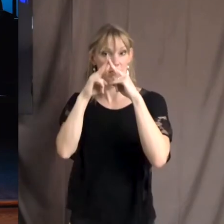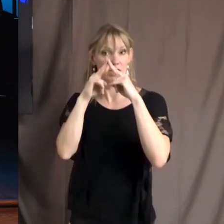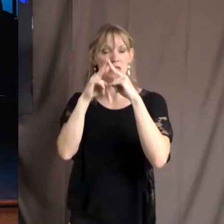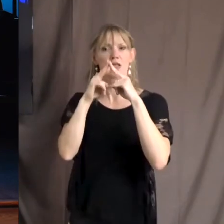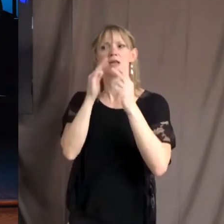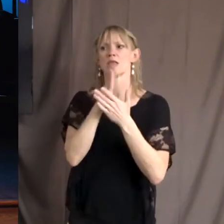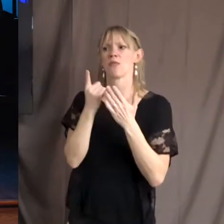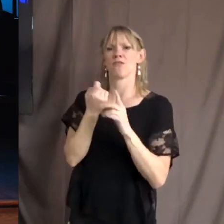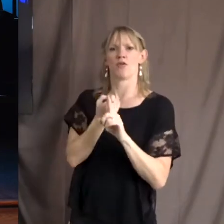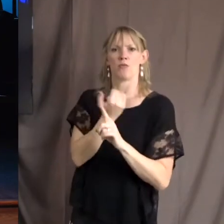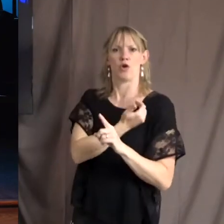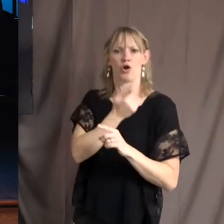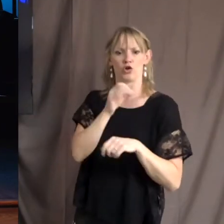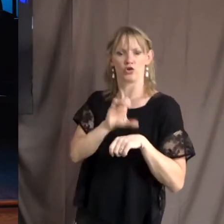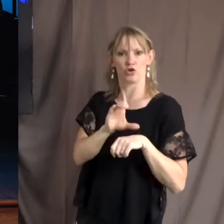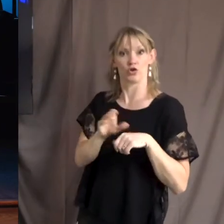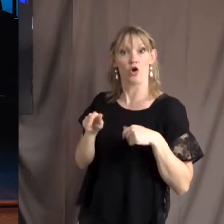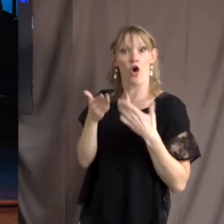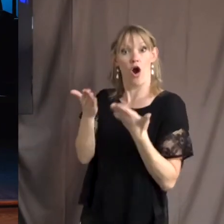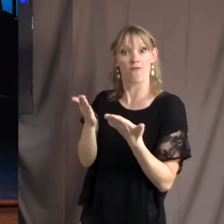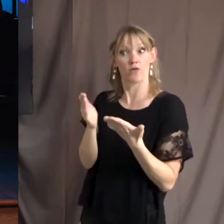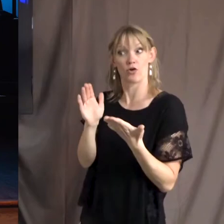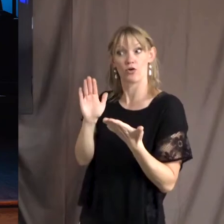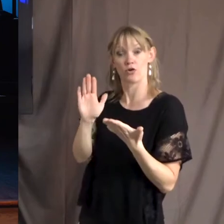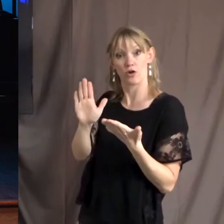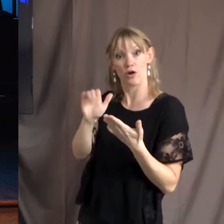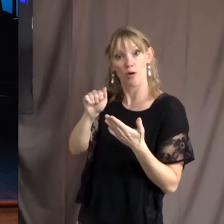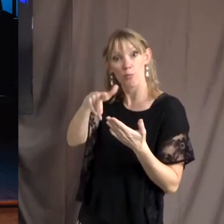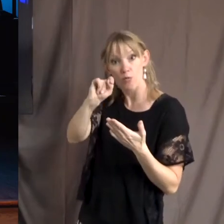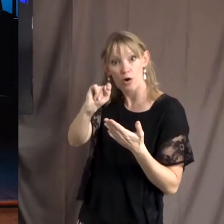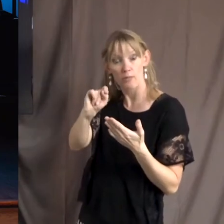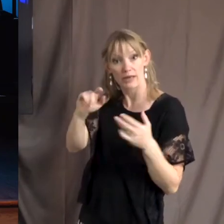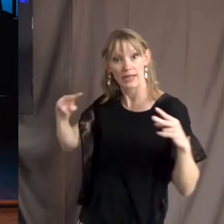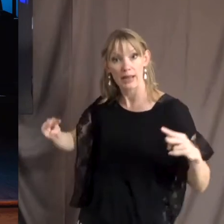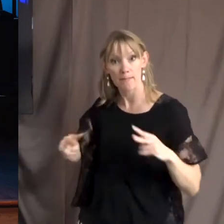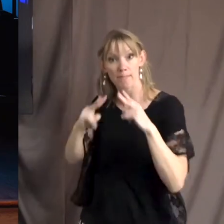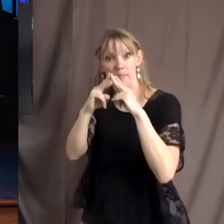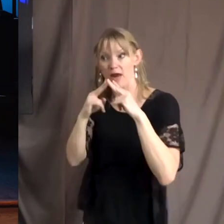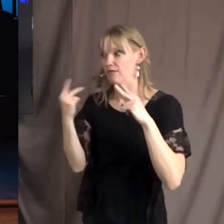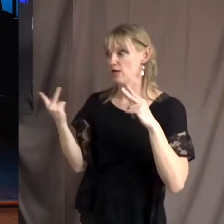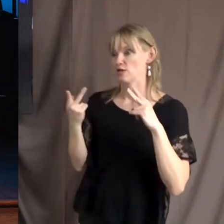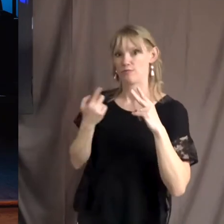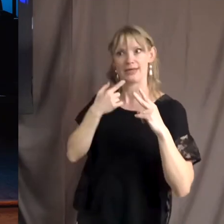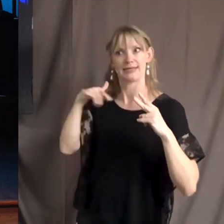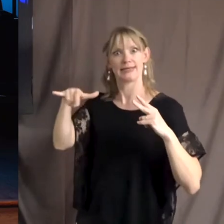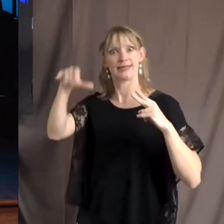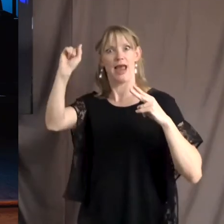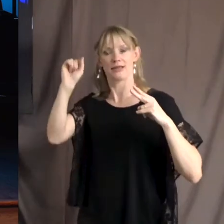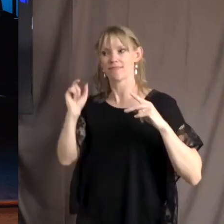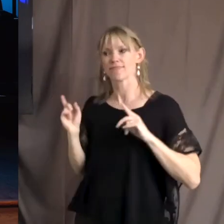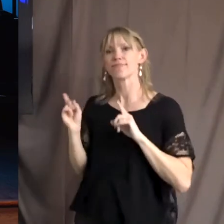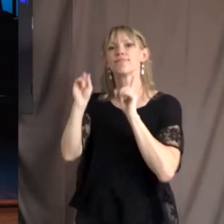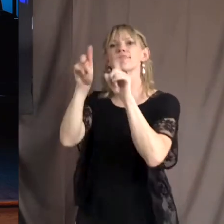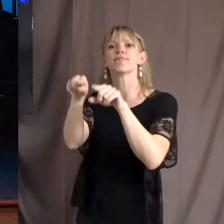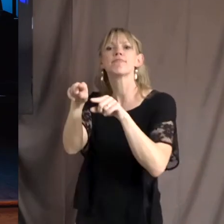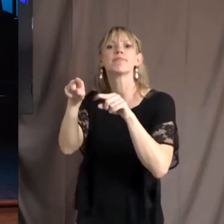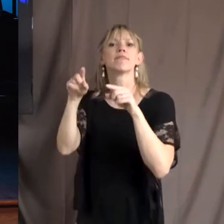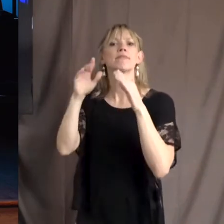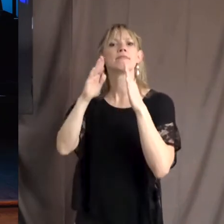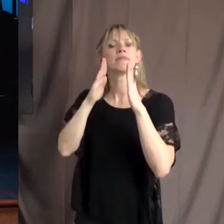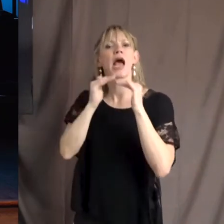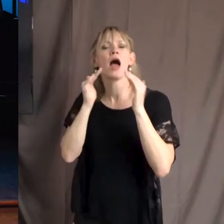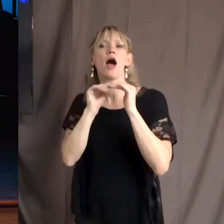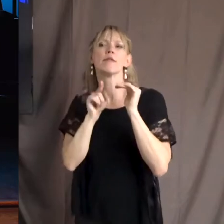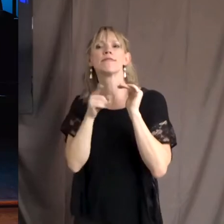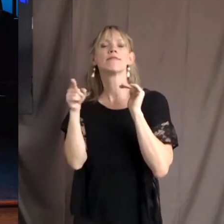had offered us his apartment in Paris, and so we said yes, and we went to go stay. It was a little bit outside of town, so every